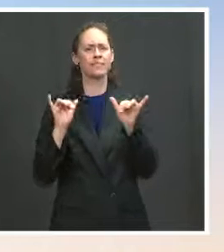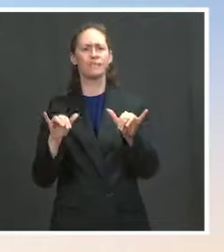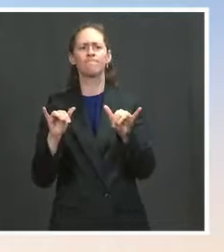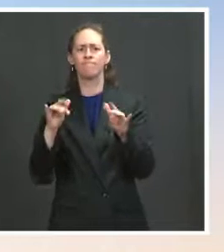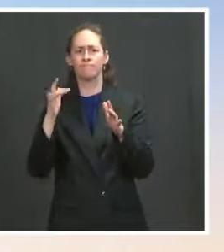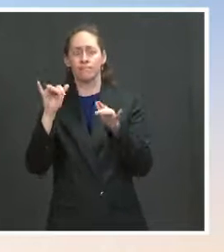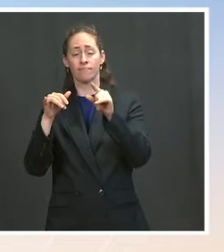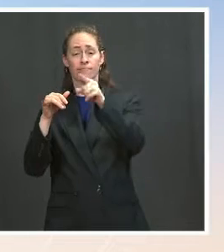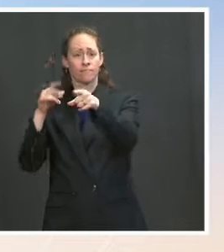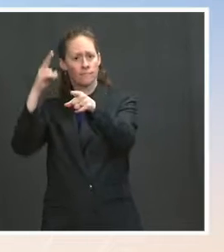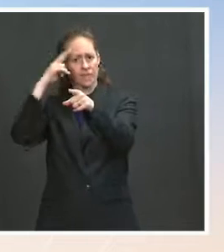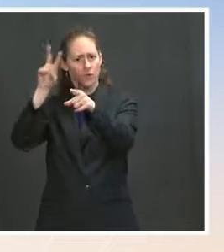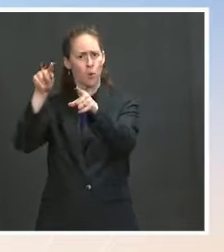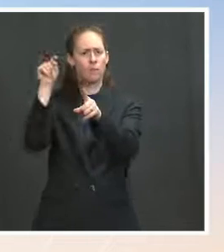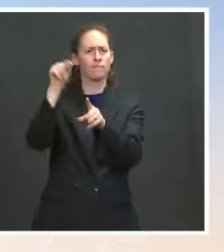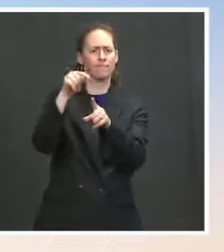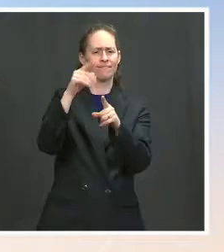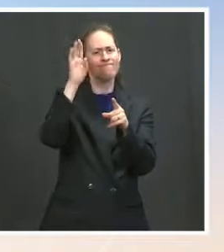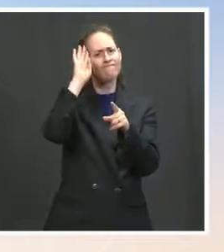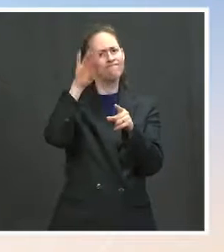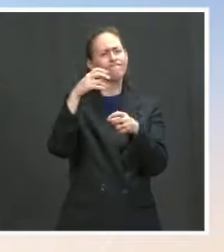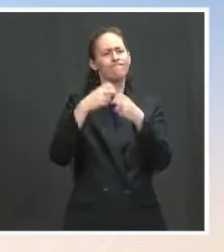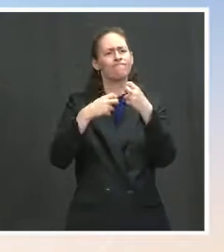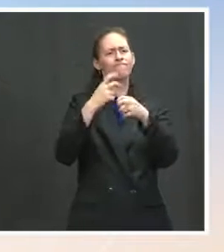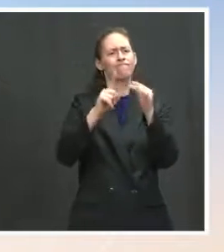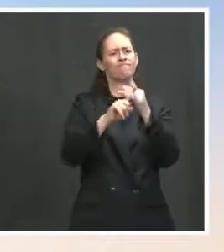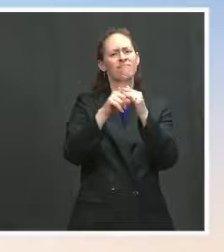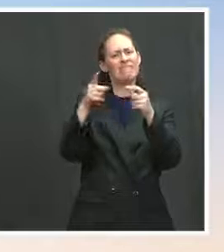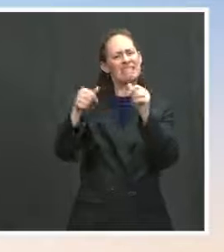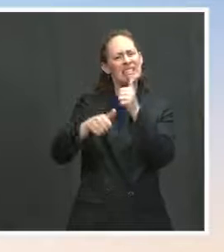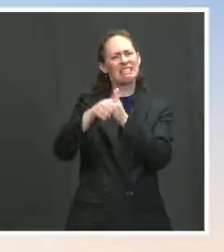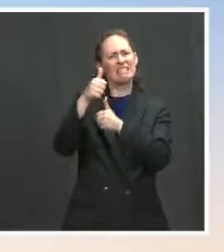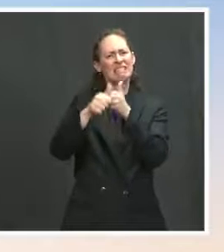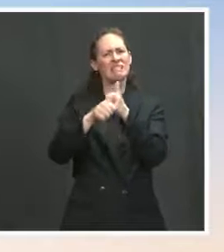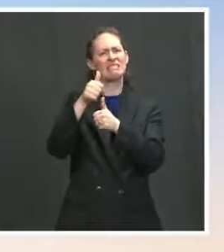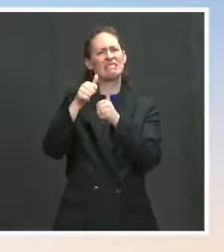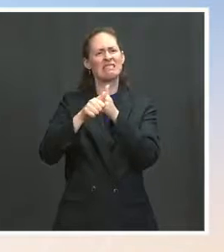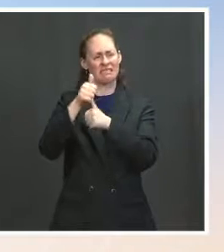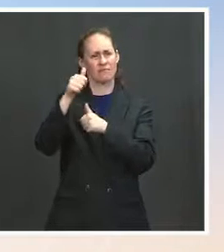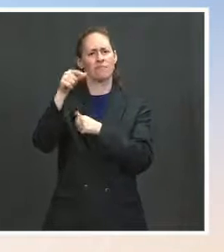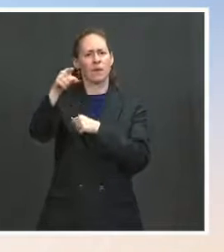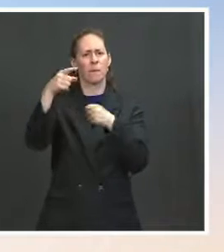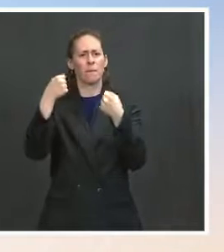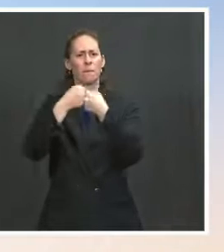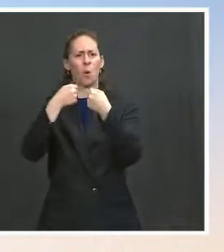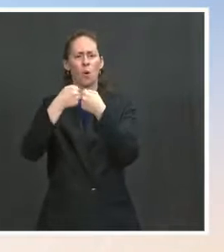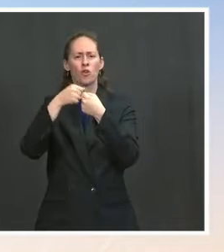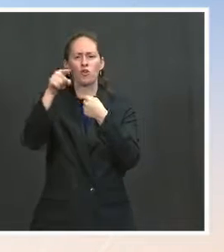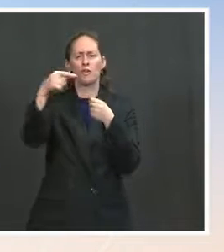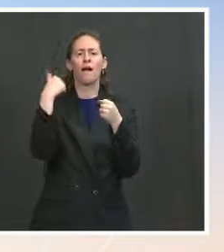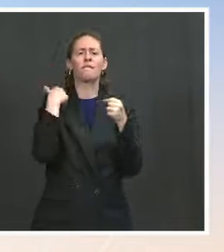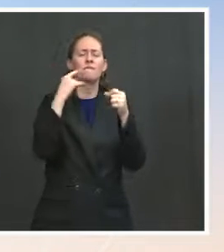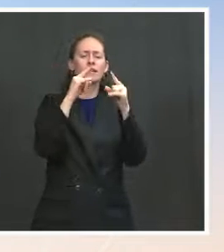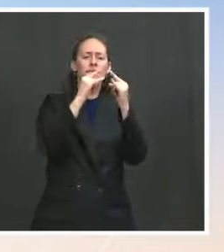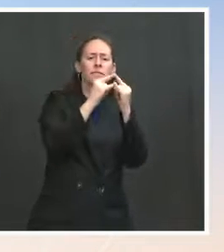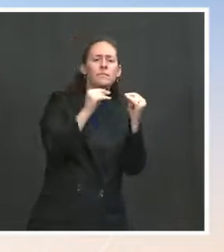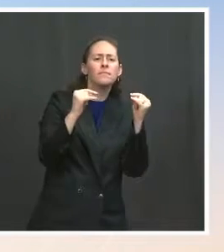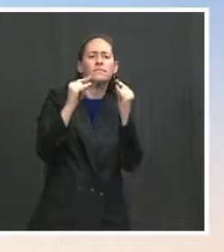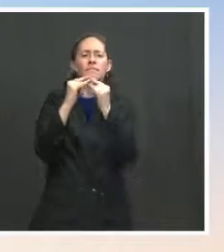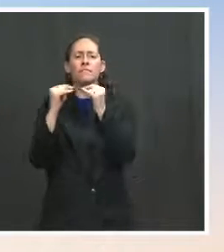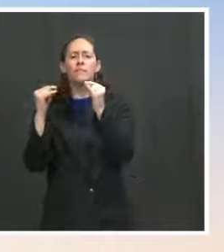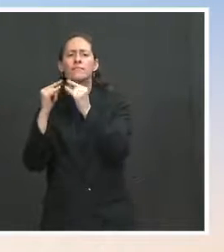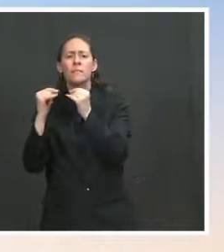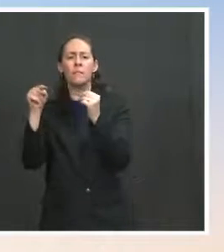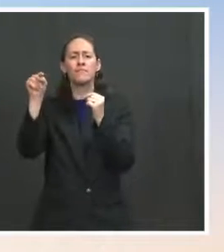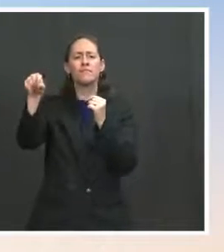to dangerous and inhumane conditions along Mexico's northern border, in part because of the camps and the conditions at the camps. That's something the president talked about,